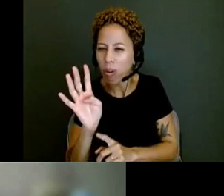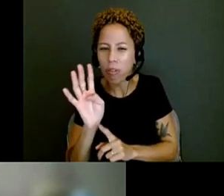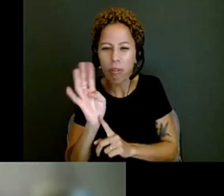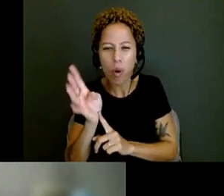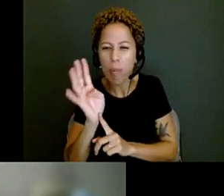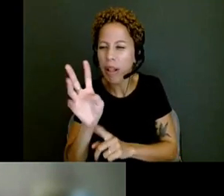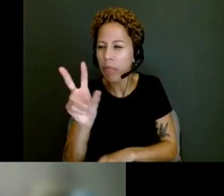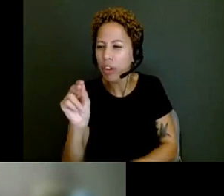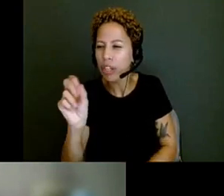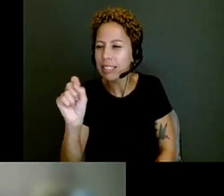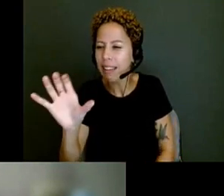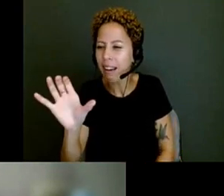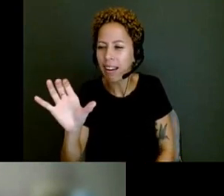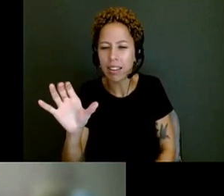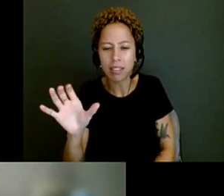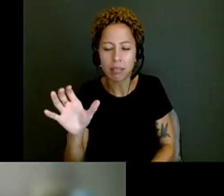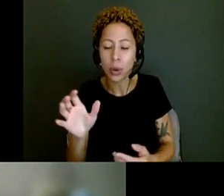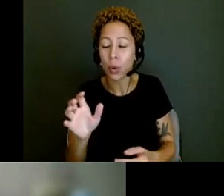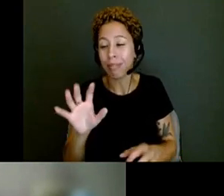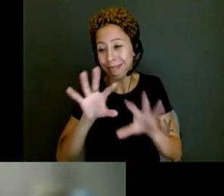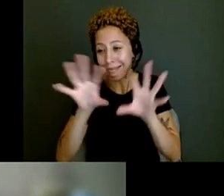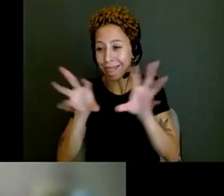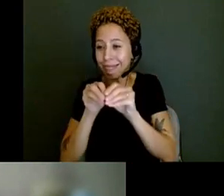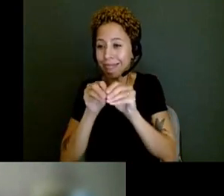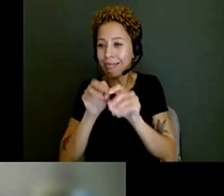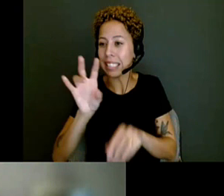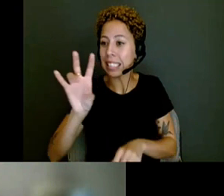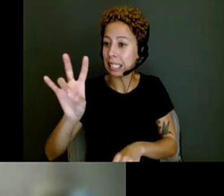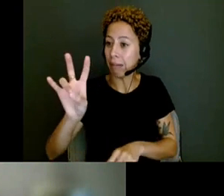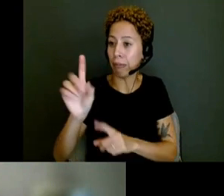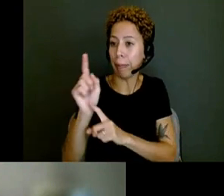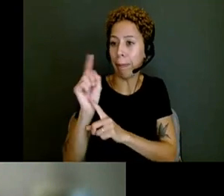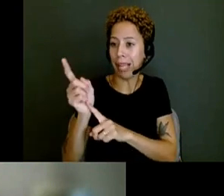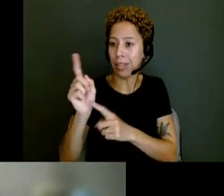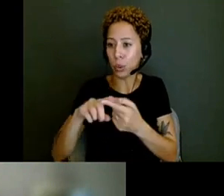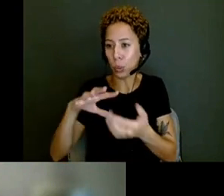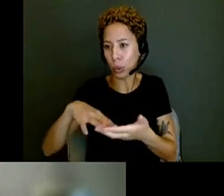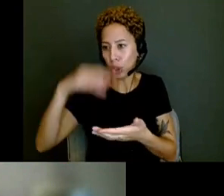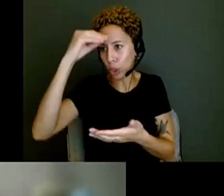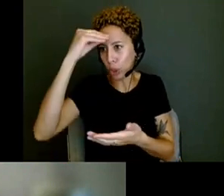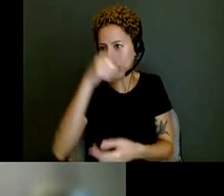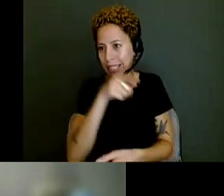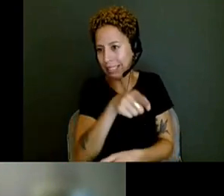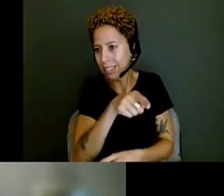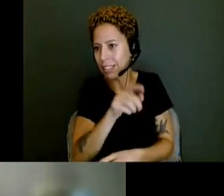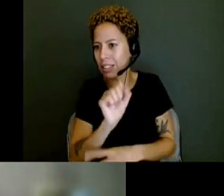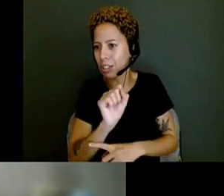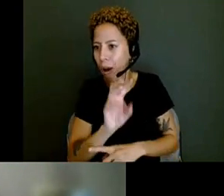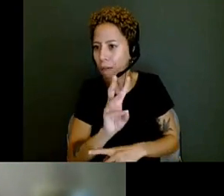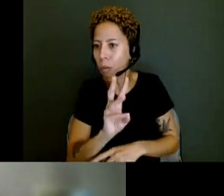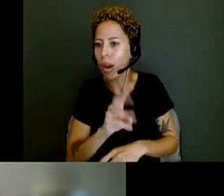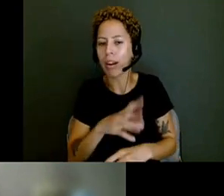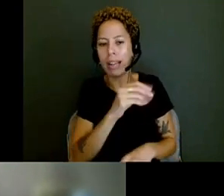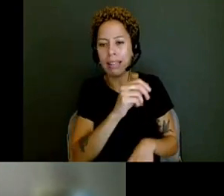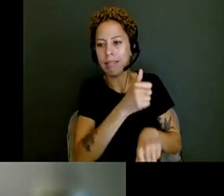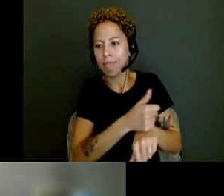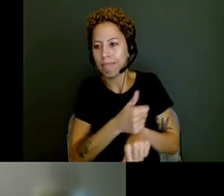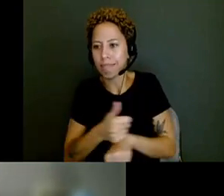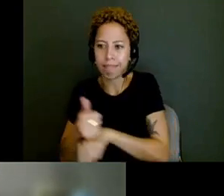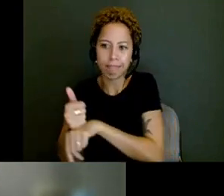about 7 minutes wrapped up in, learning how to use the software and kind of setting up some of the settings. So really